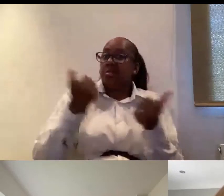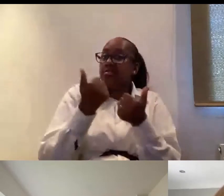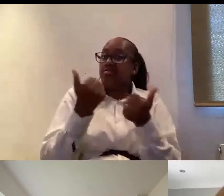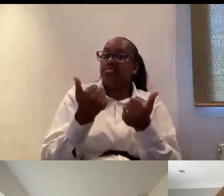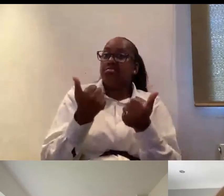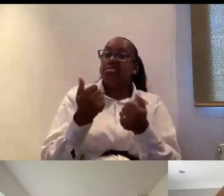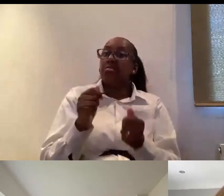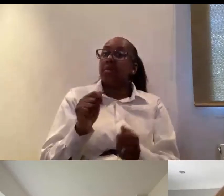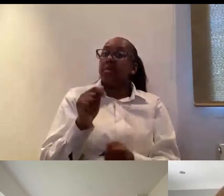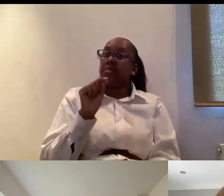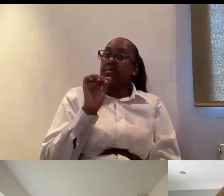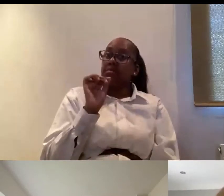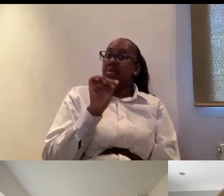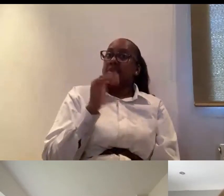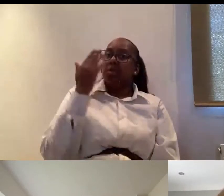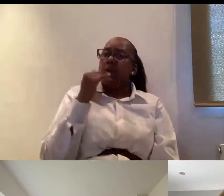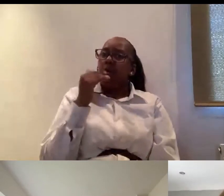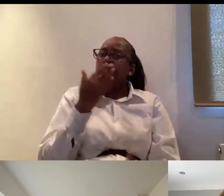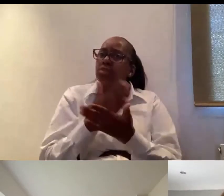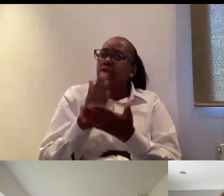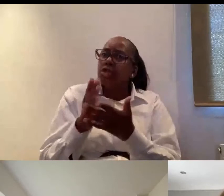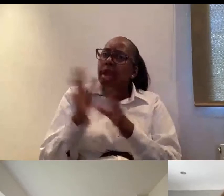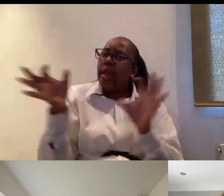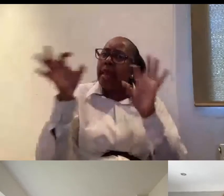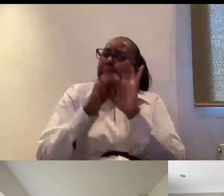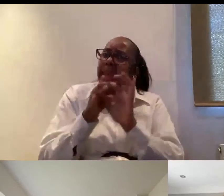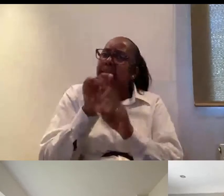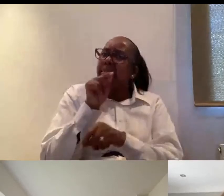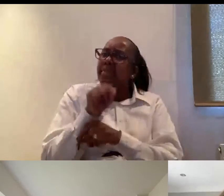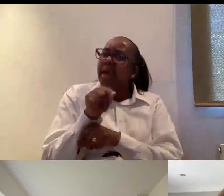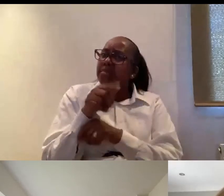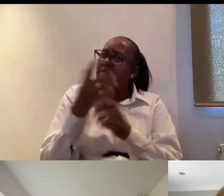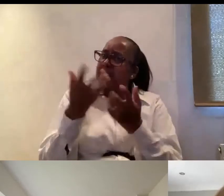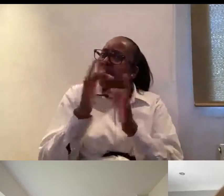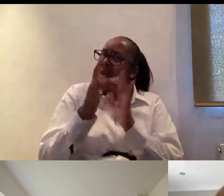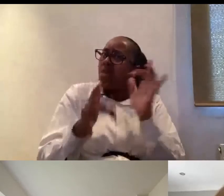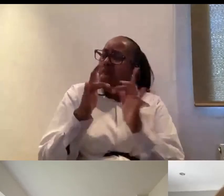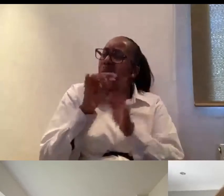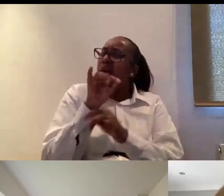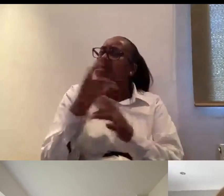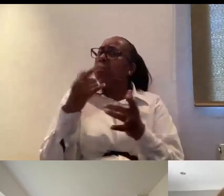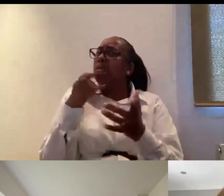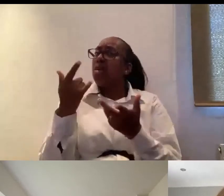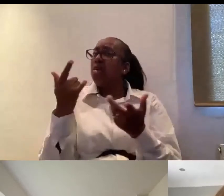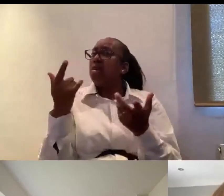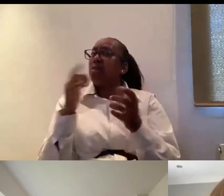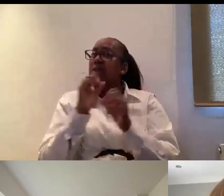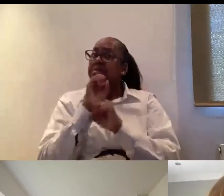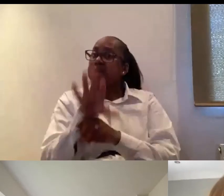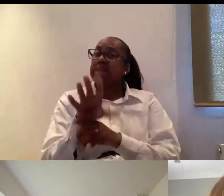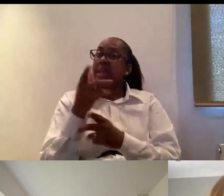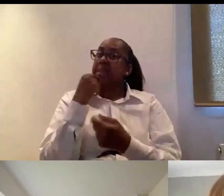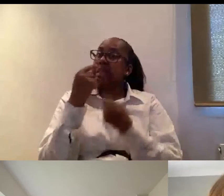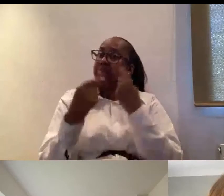and perhaps we can, I don't know if we can share links to the website either now in this webinar or subsequently, if we can send that